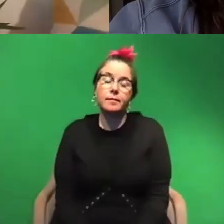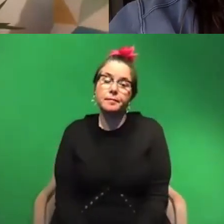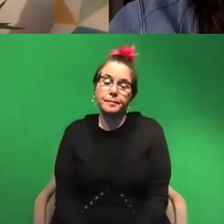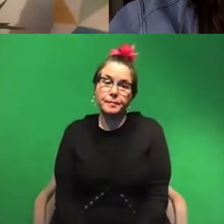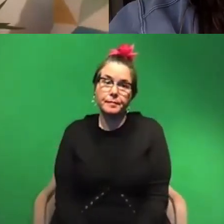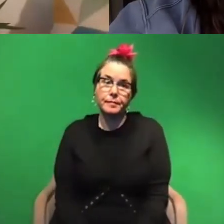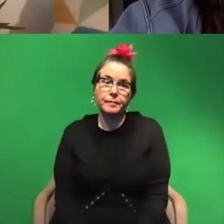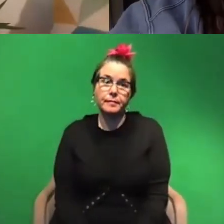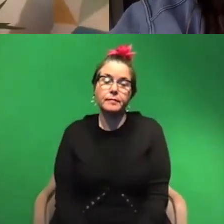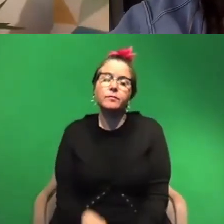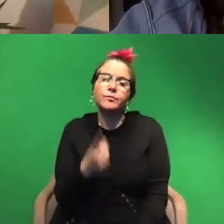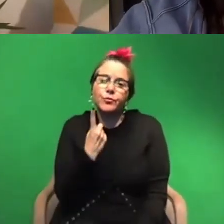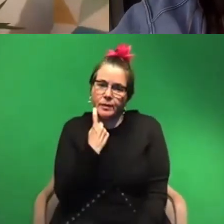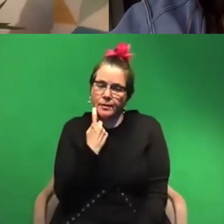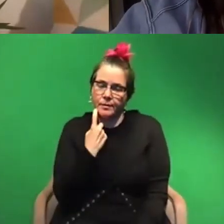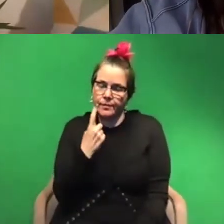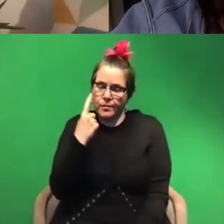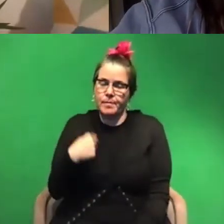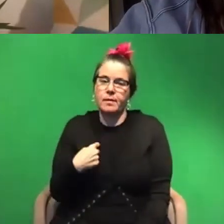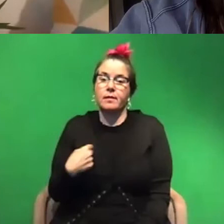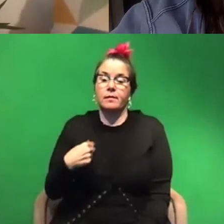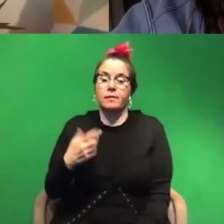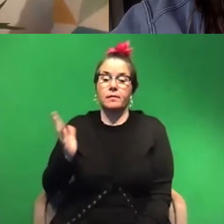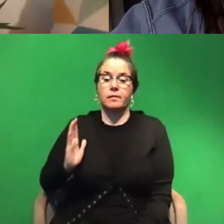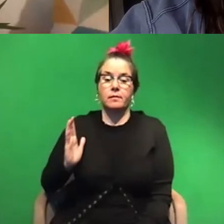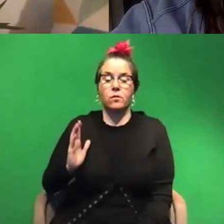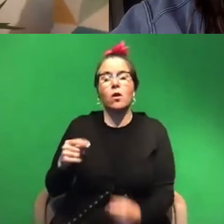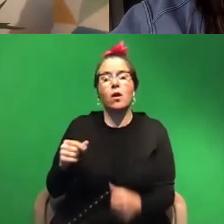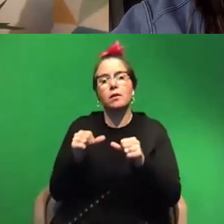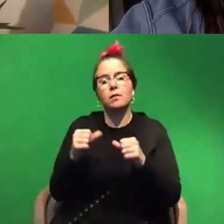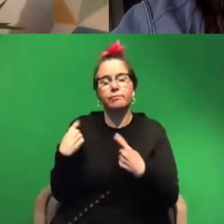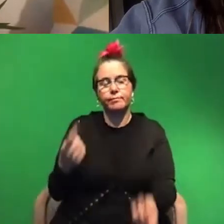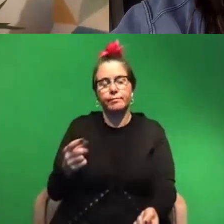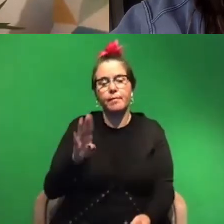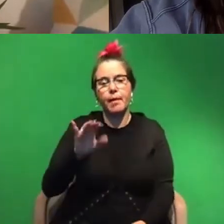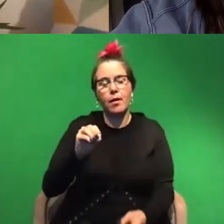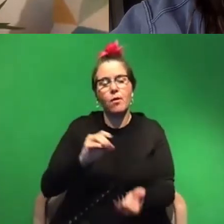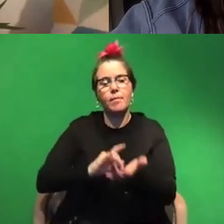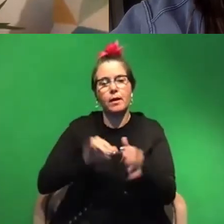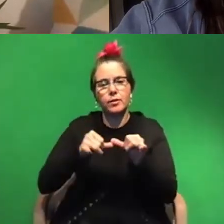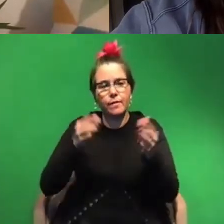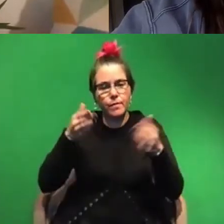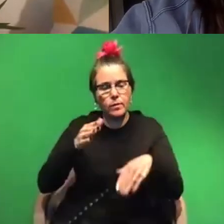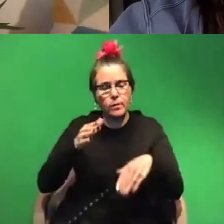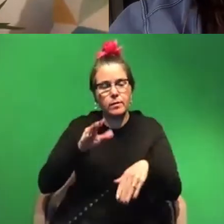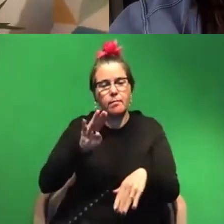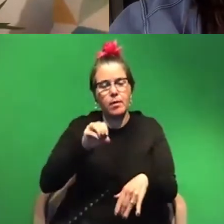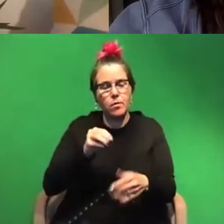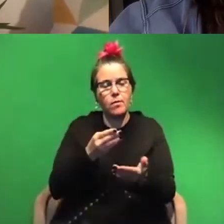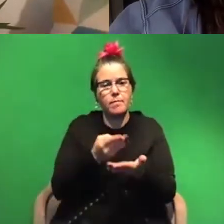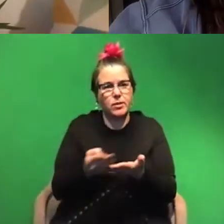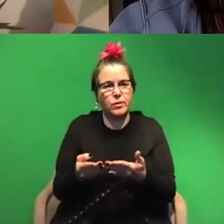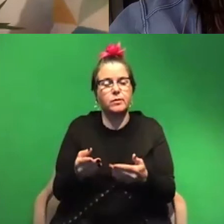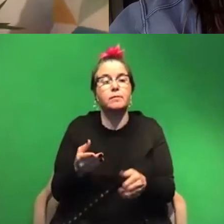been more recent. I have been a biomedical engineer focused on biomaterials, and in my